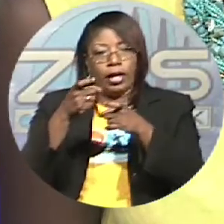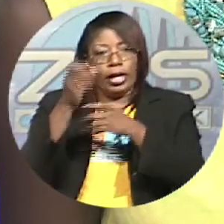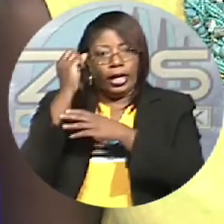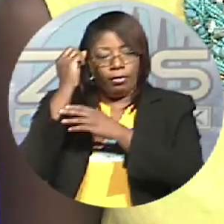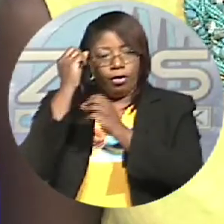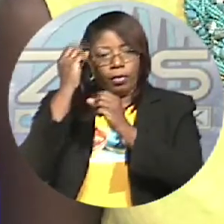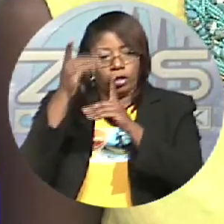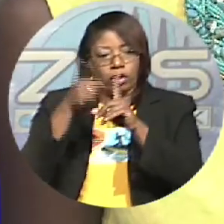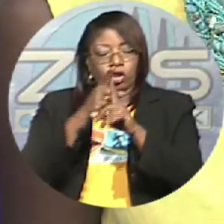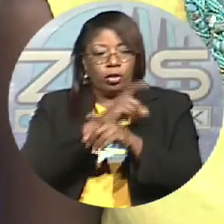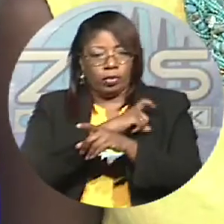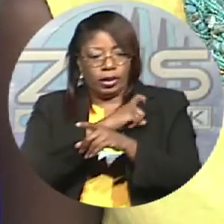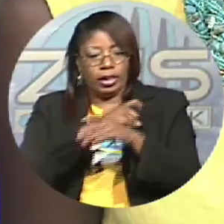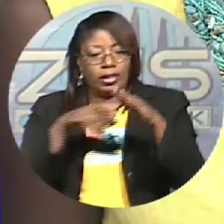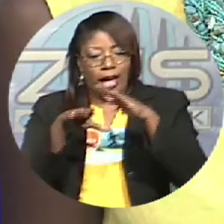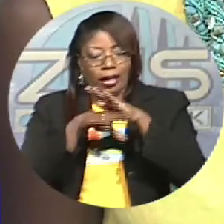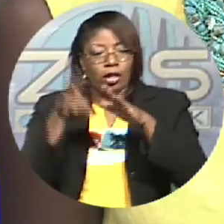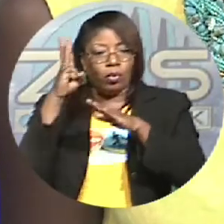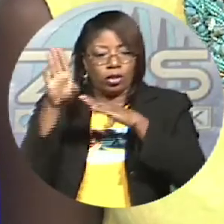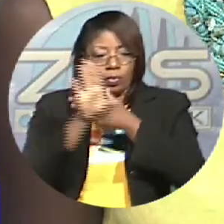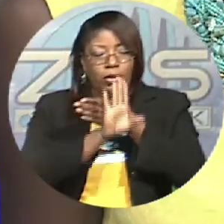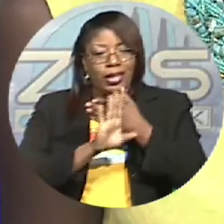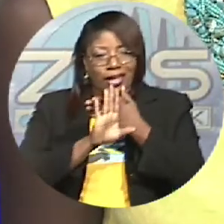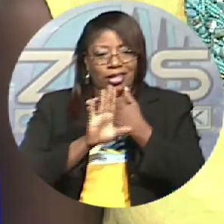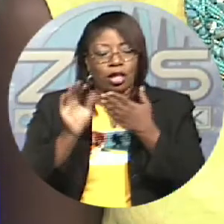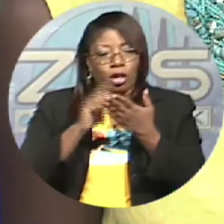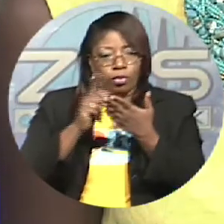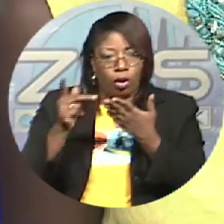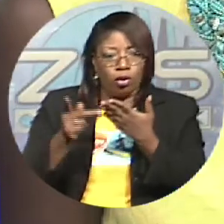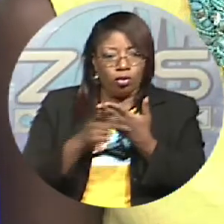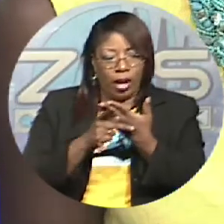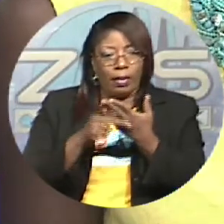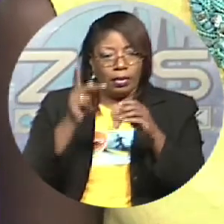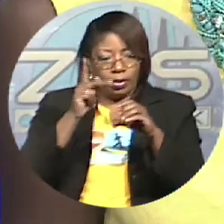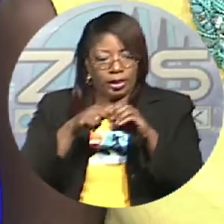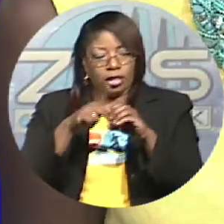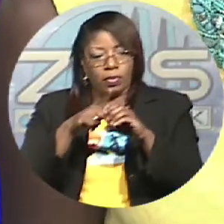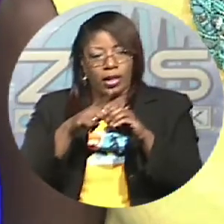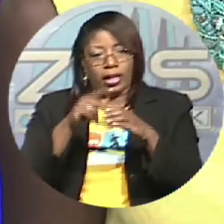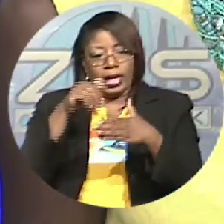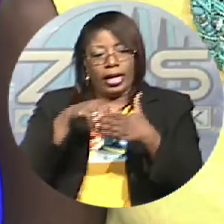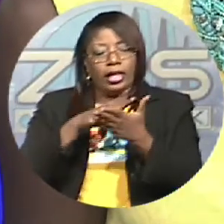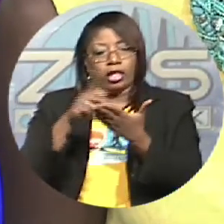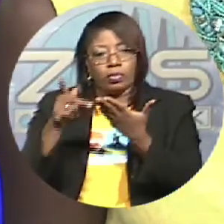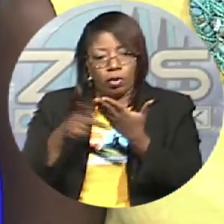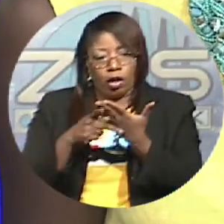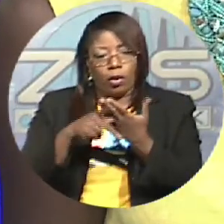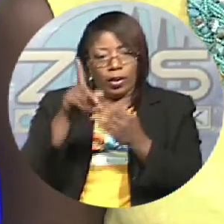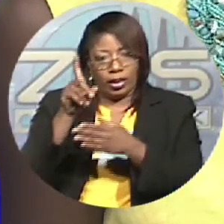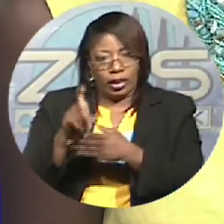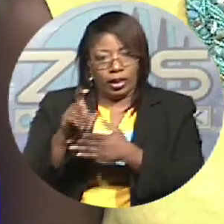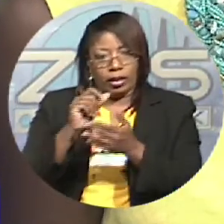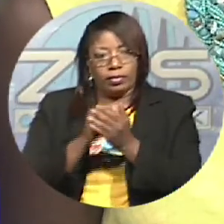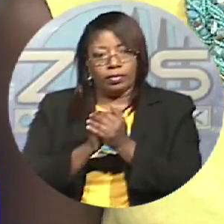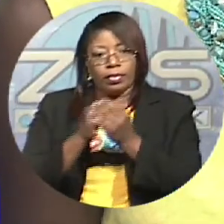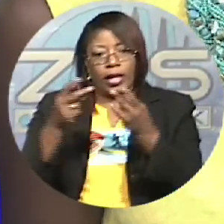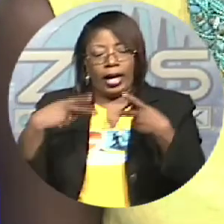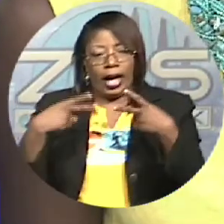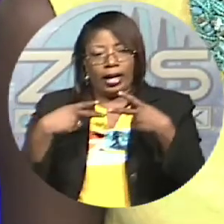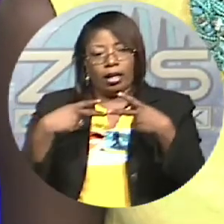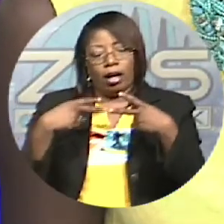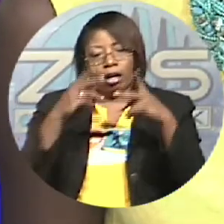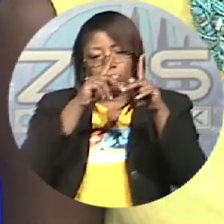Witness Protection Program and to participate in the program when necessary. The Bahamas Christian Council has produced and circulated a